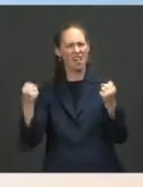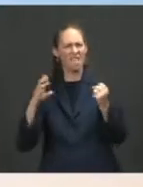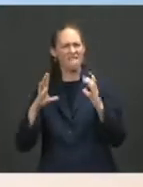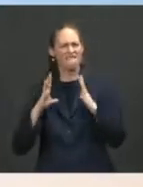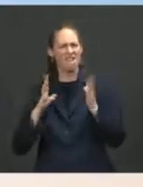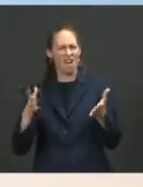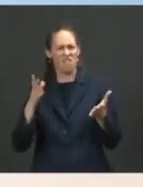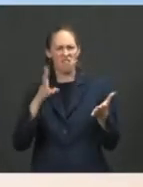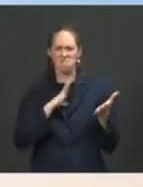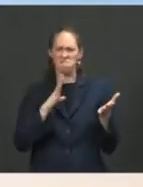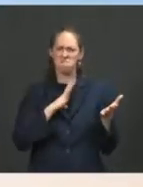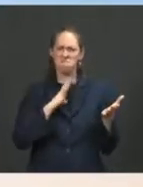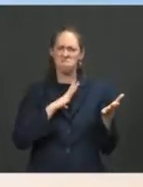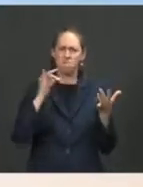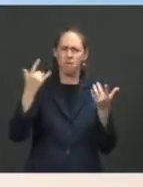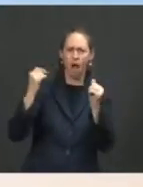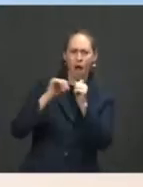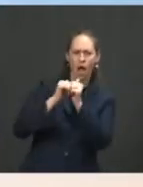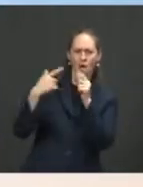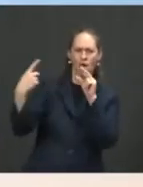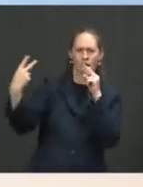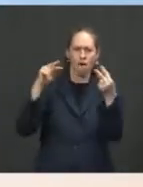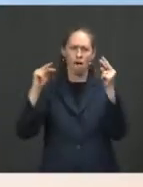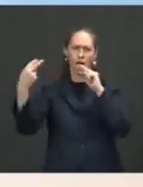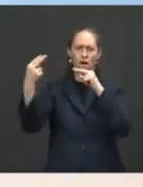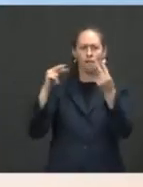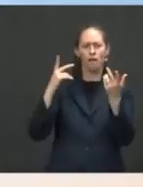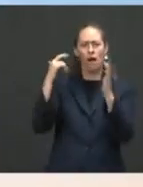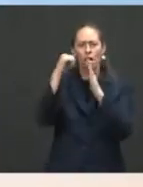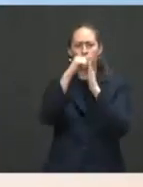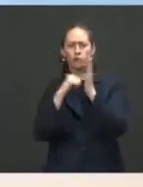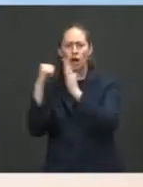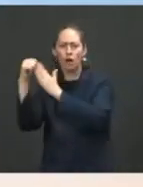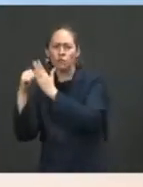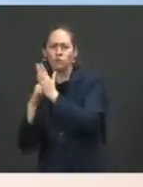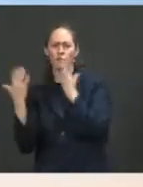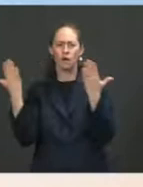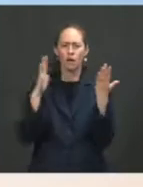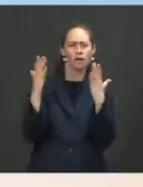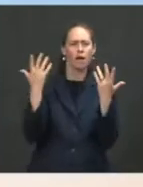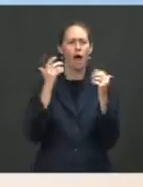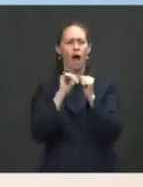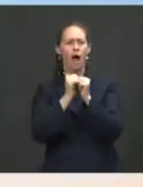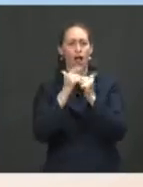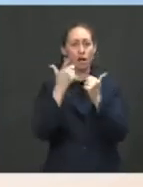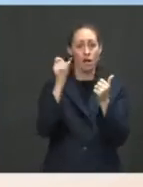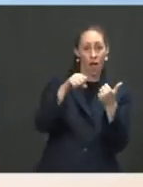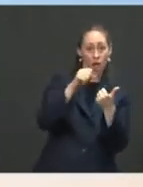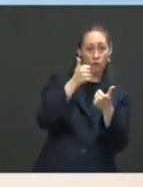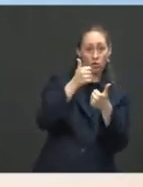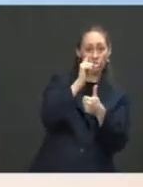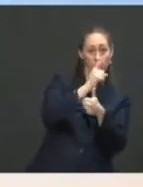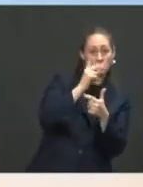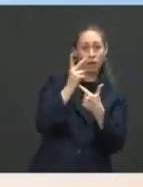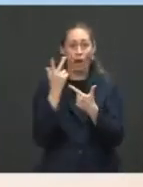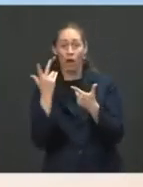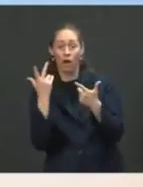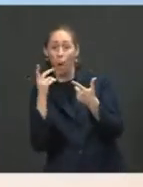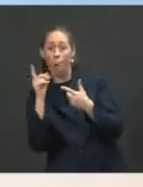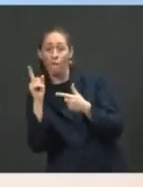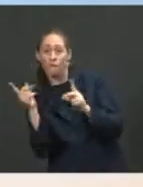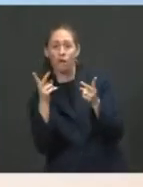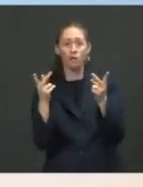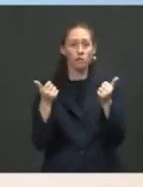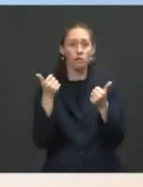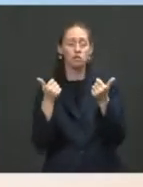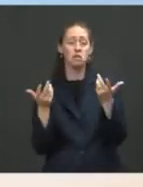what different parts of the president's core agenda should be passed in what order. In some ways, that's a high-class problem to be